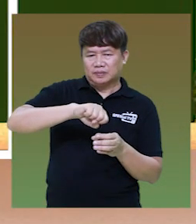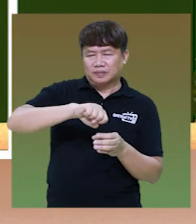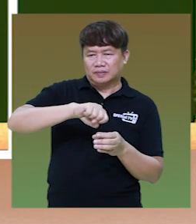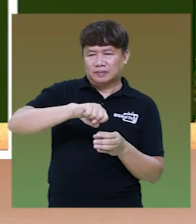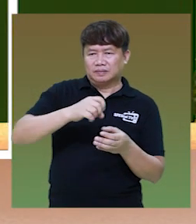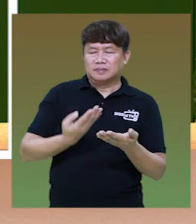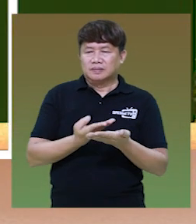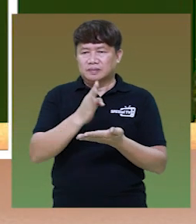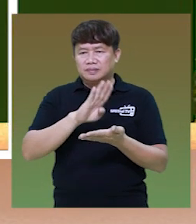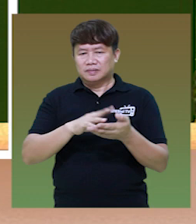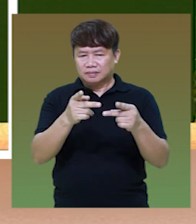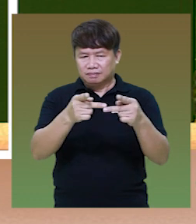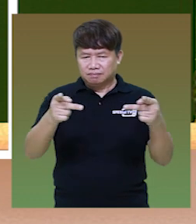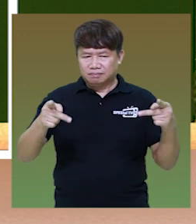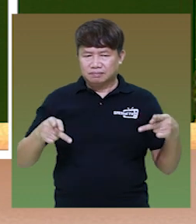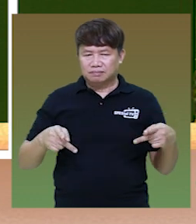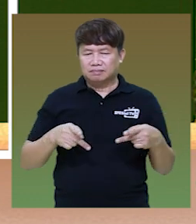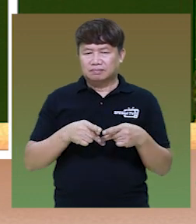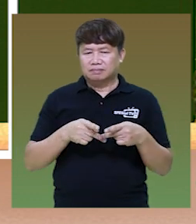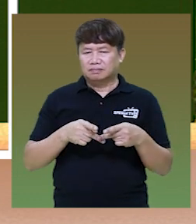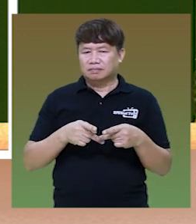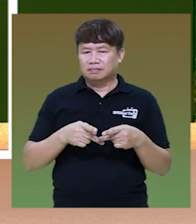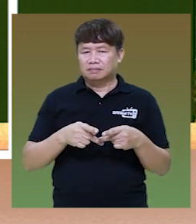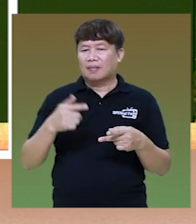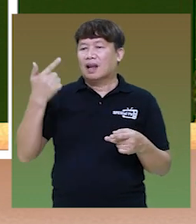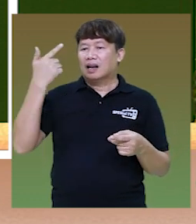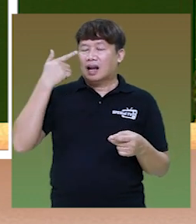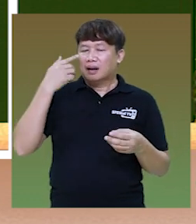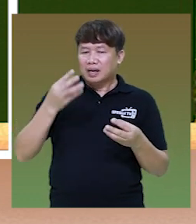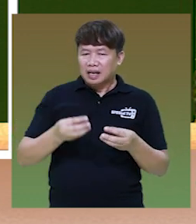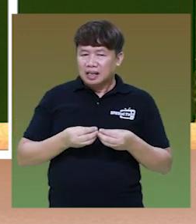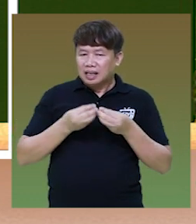pan. Gabby placed it in the oven.